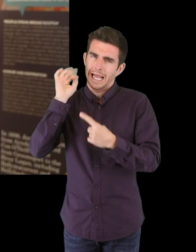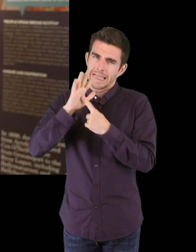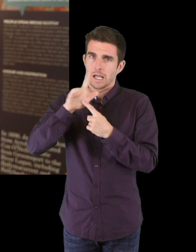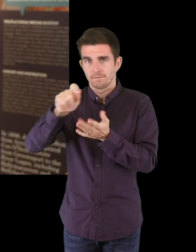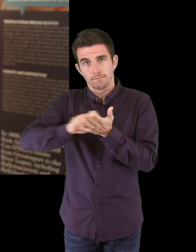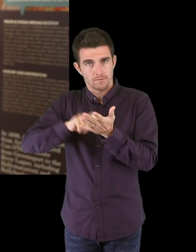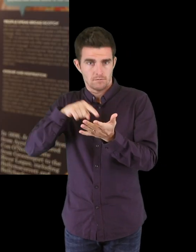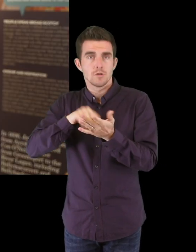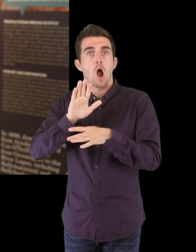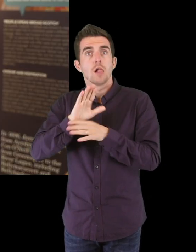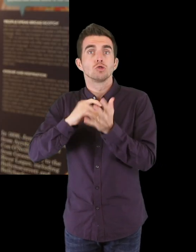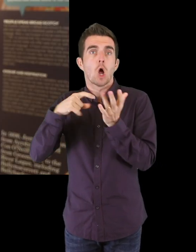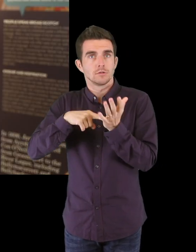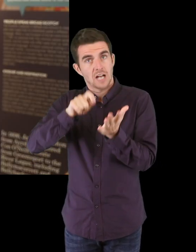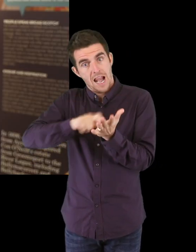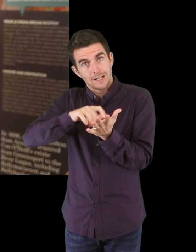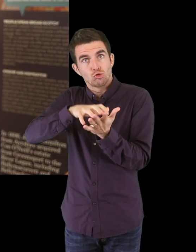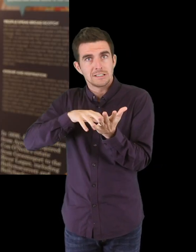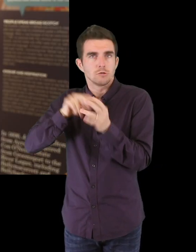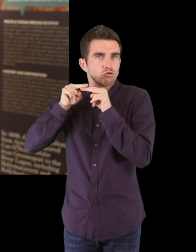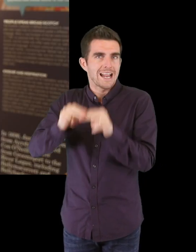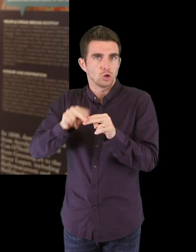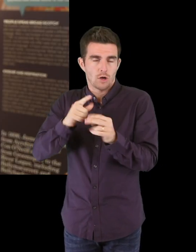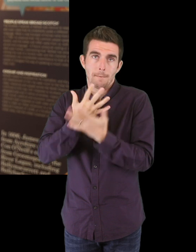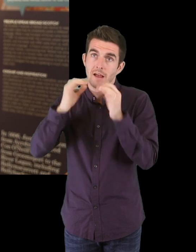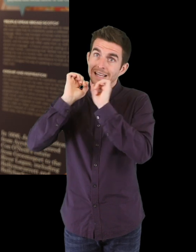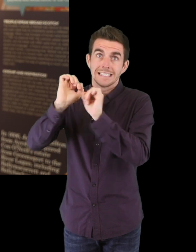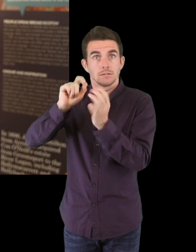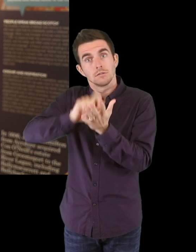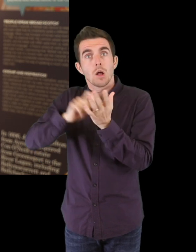within the Ulster Scots literary tradition. Many of Burns's